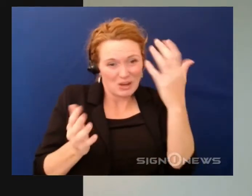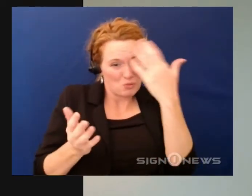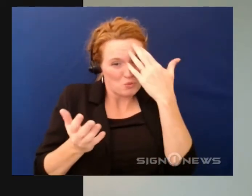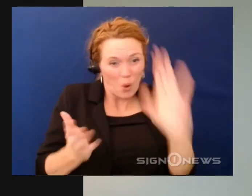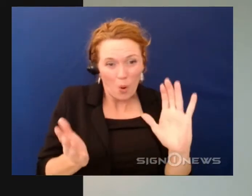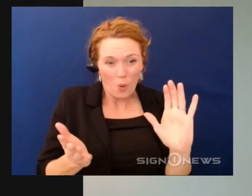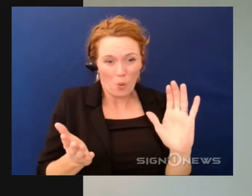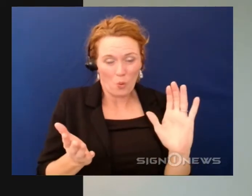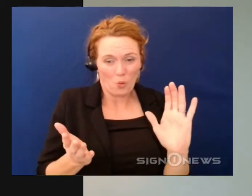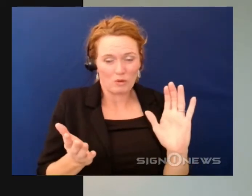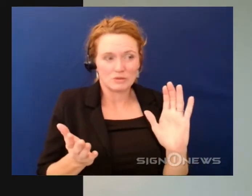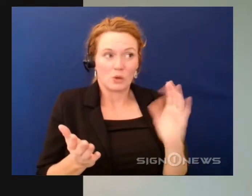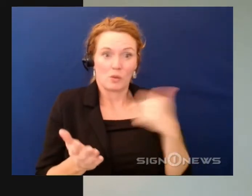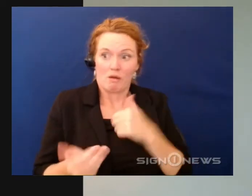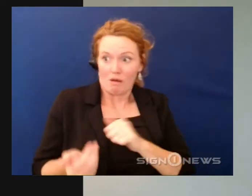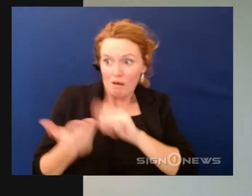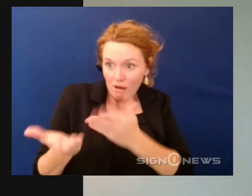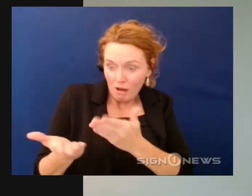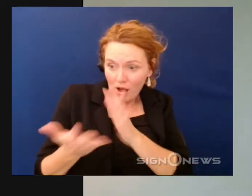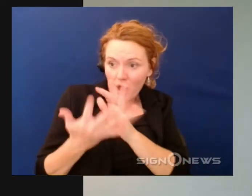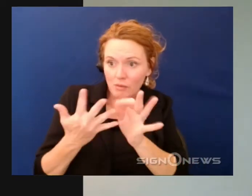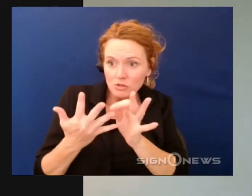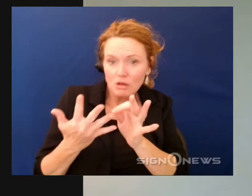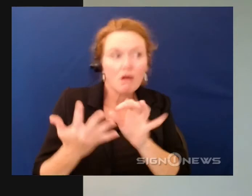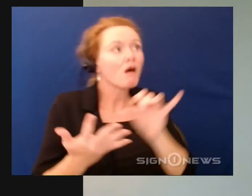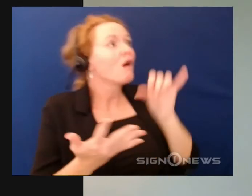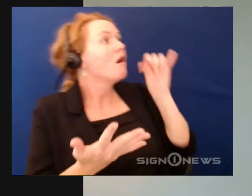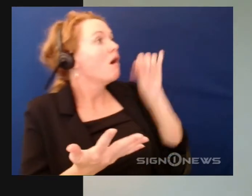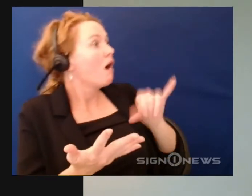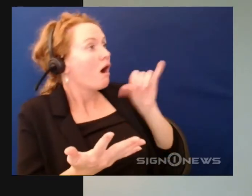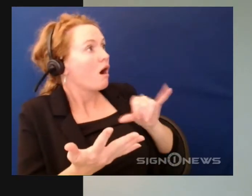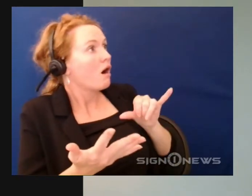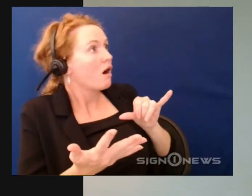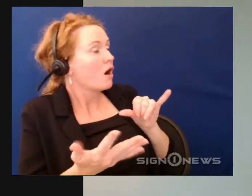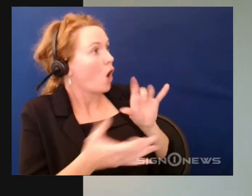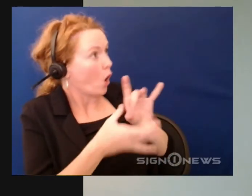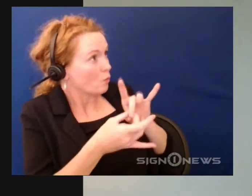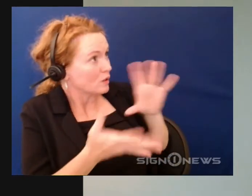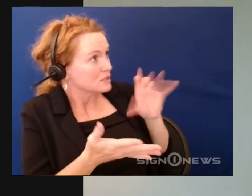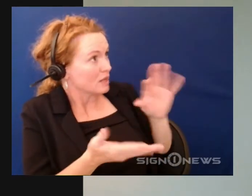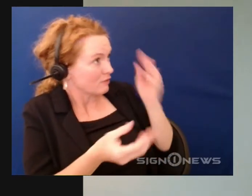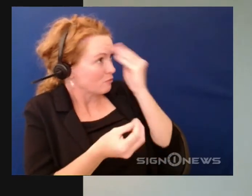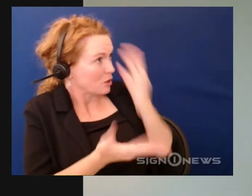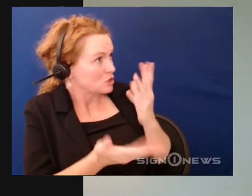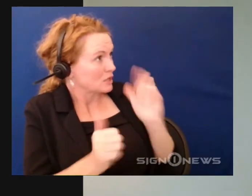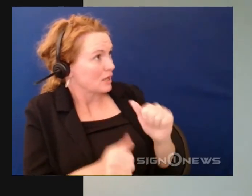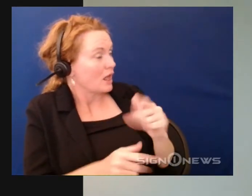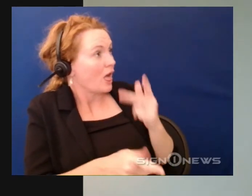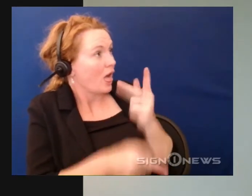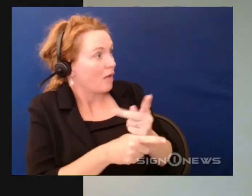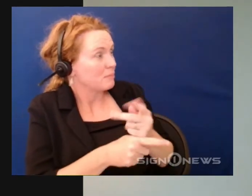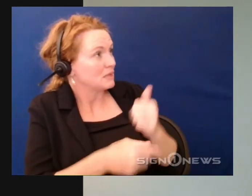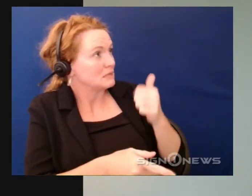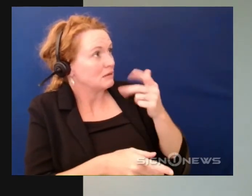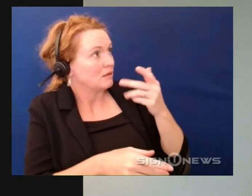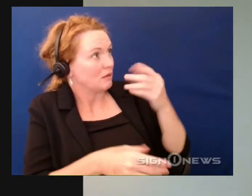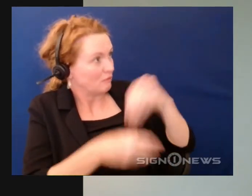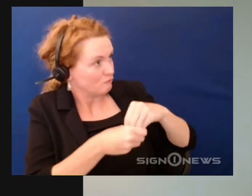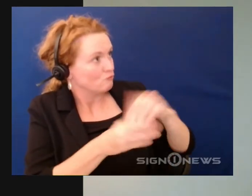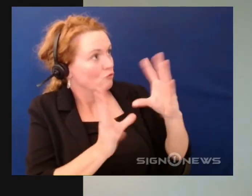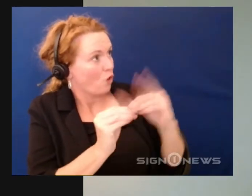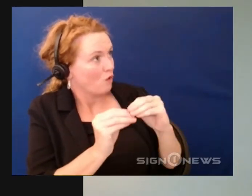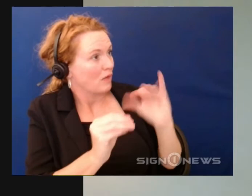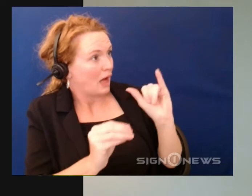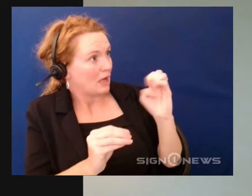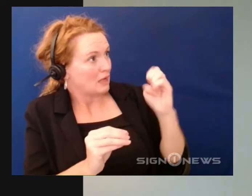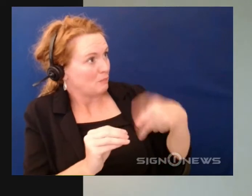to people. And then they're like, oh, a release of information can keep me in my kid's IEP meeting? That's all I